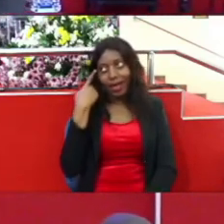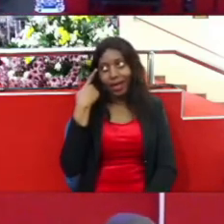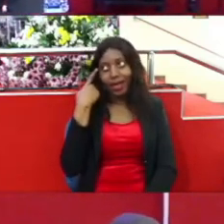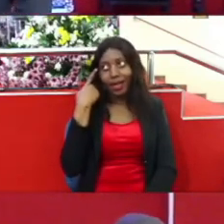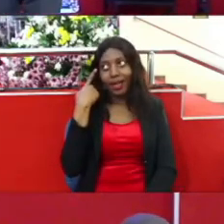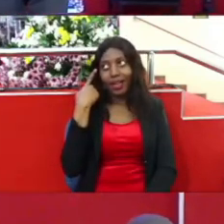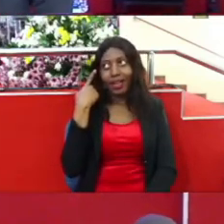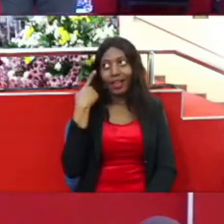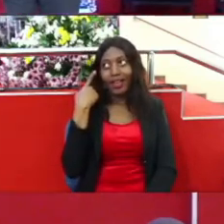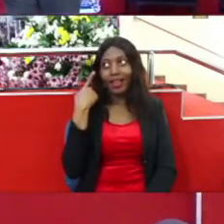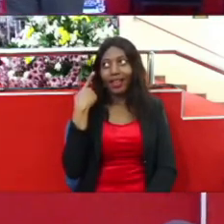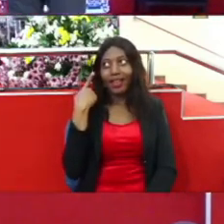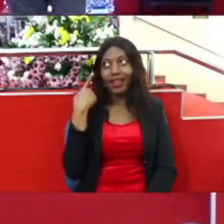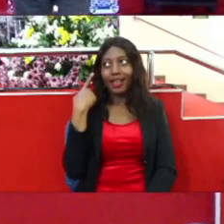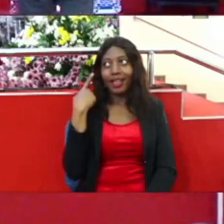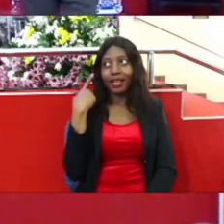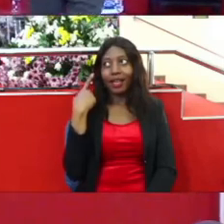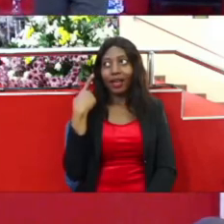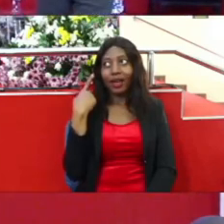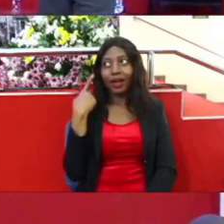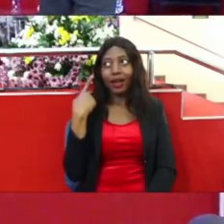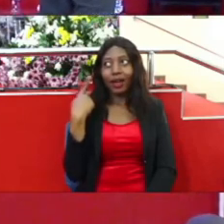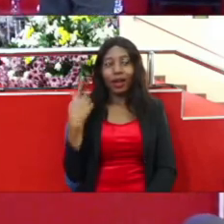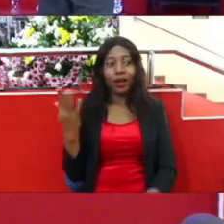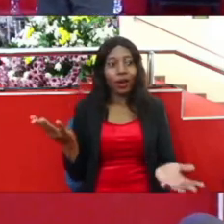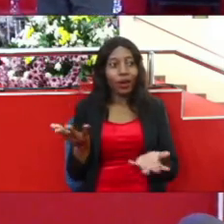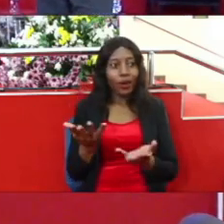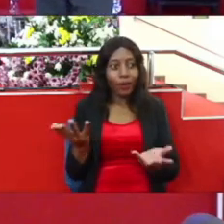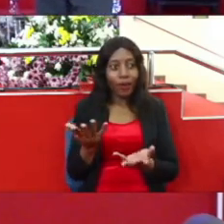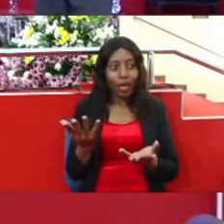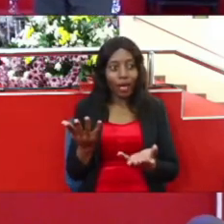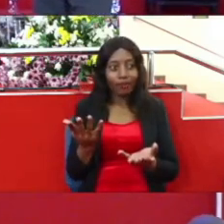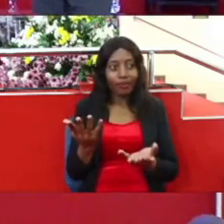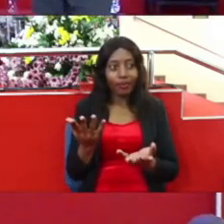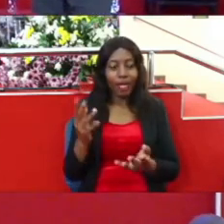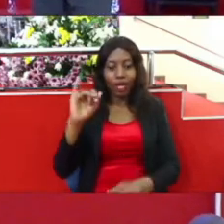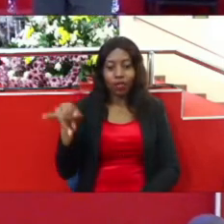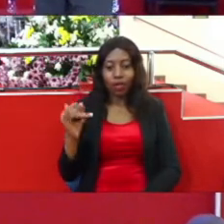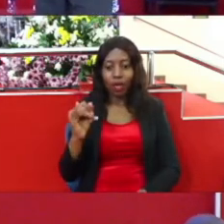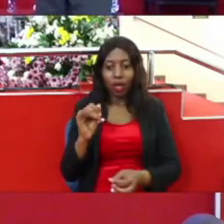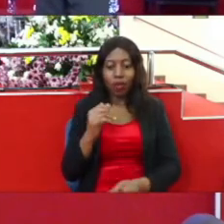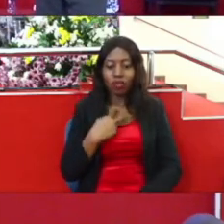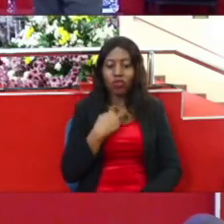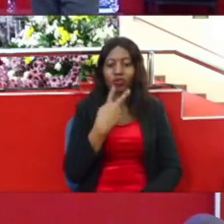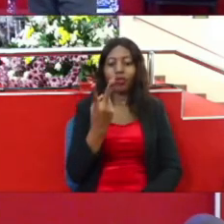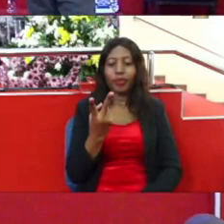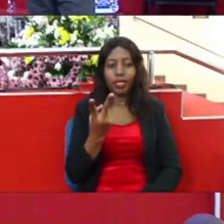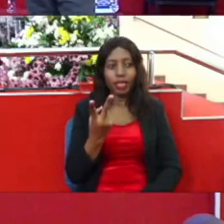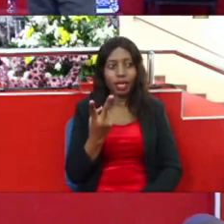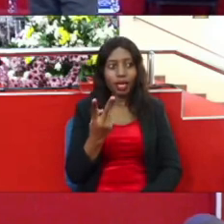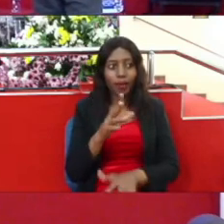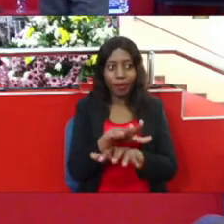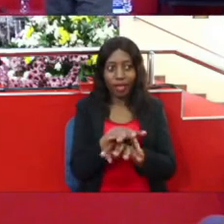spat. Wa mahali Jonah alitemwa. Where Jonah was vomited by the fish. Mahali alitapikwa na samaki.